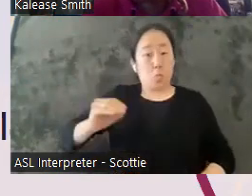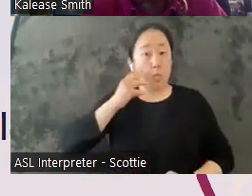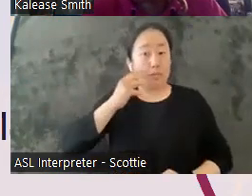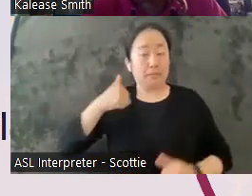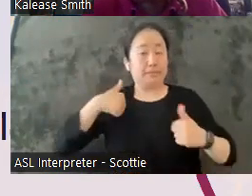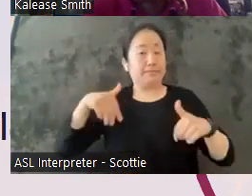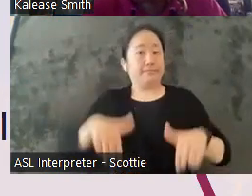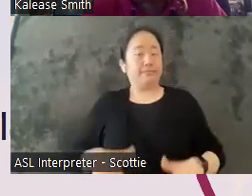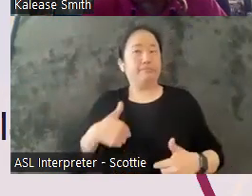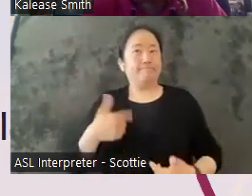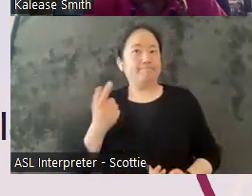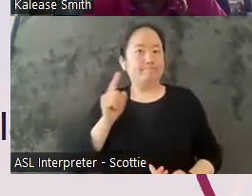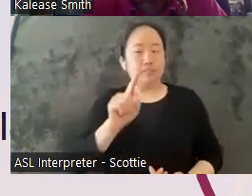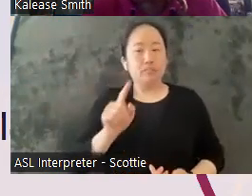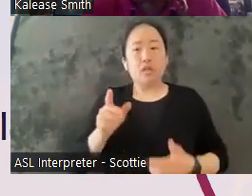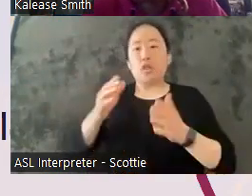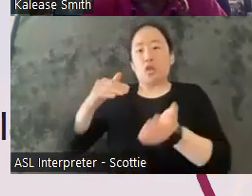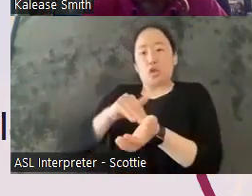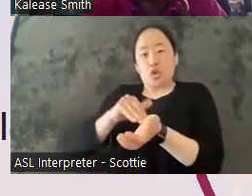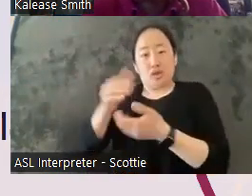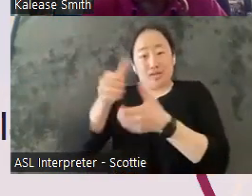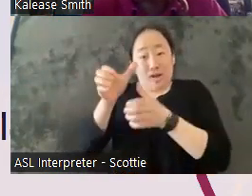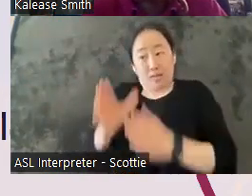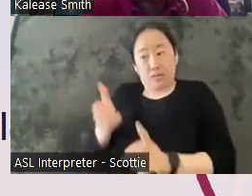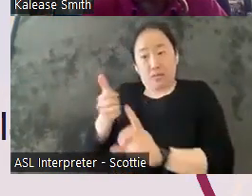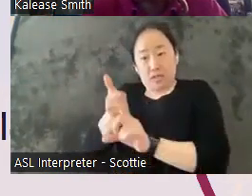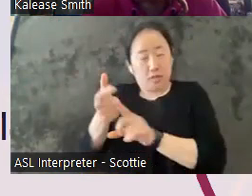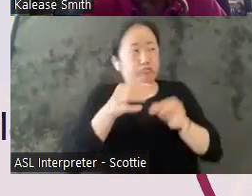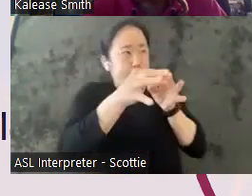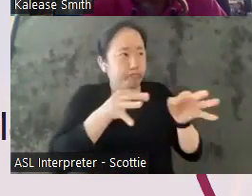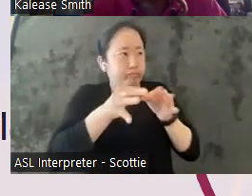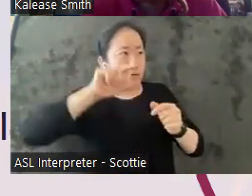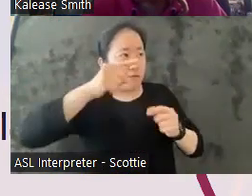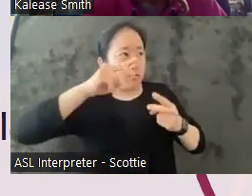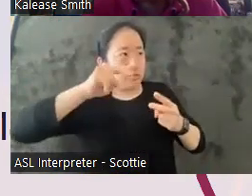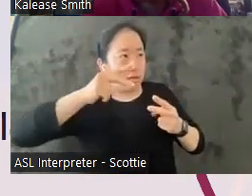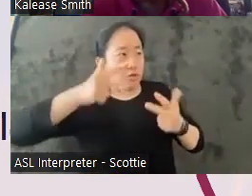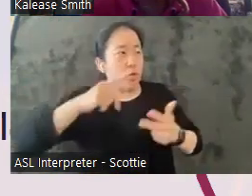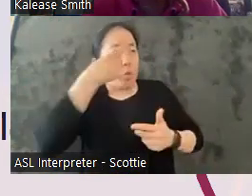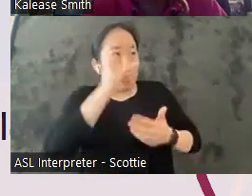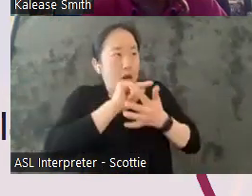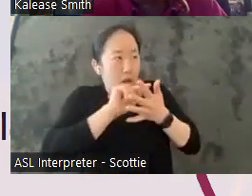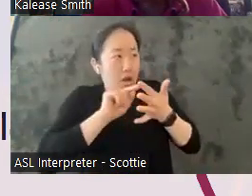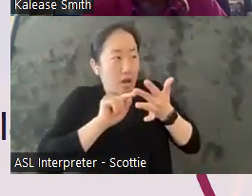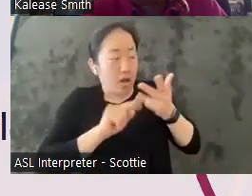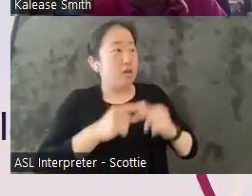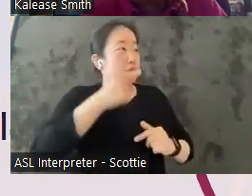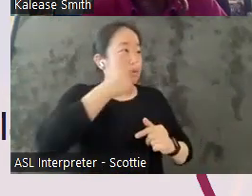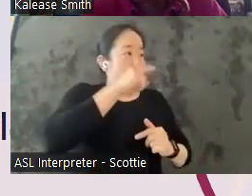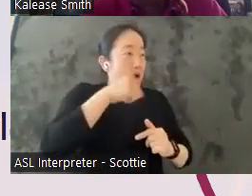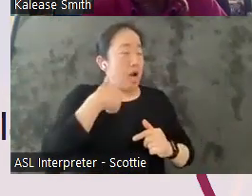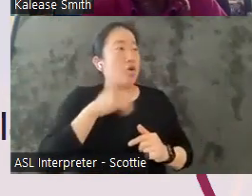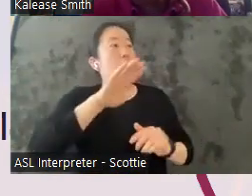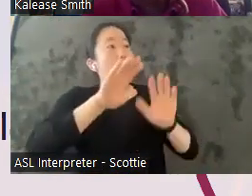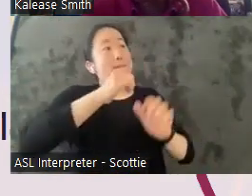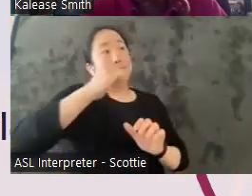the person doing that service was walking me through step by step about everything that was going to happen, and asked, like, can I put my hand on your back